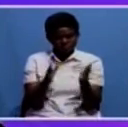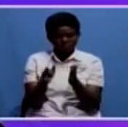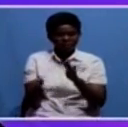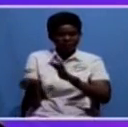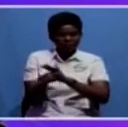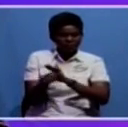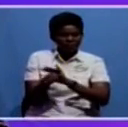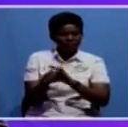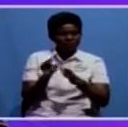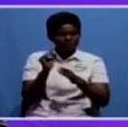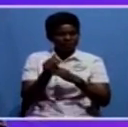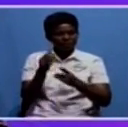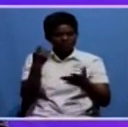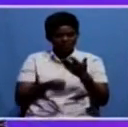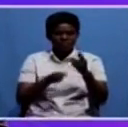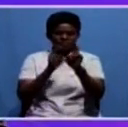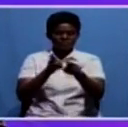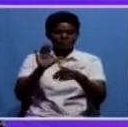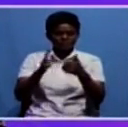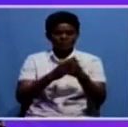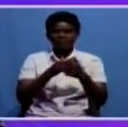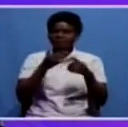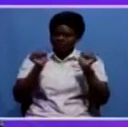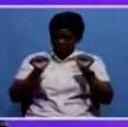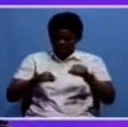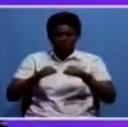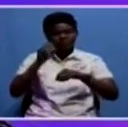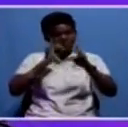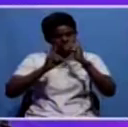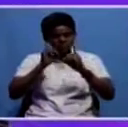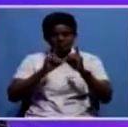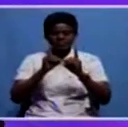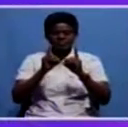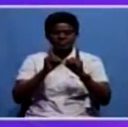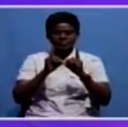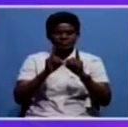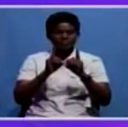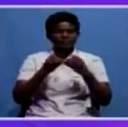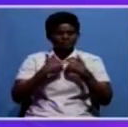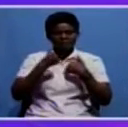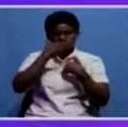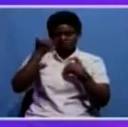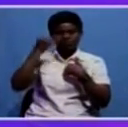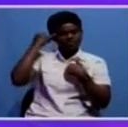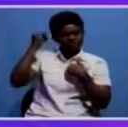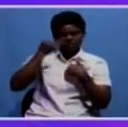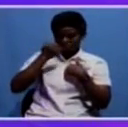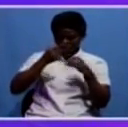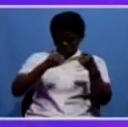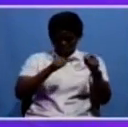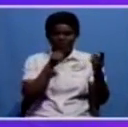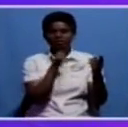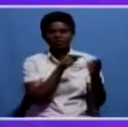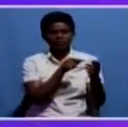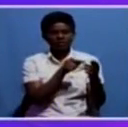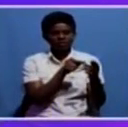or we get a demeaning response. We should be able to discuss and say, actually, I have a better view. Maybe why don't you try this? You